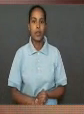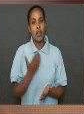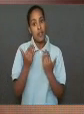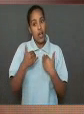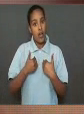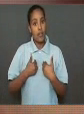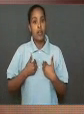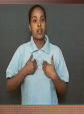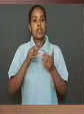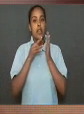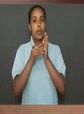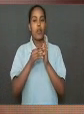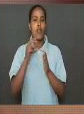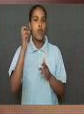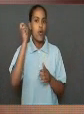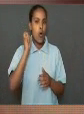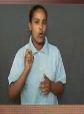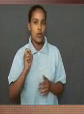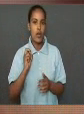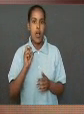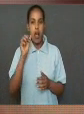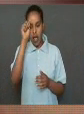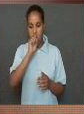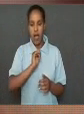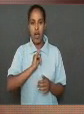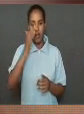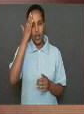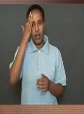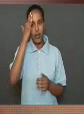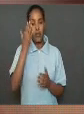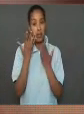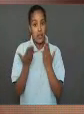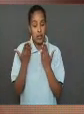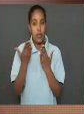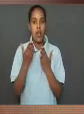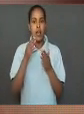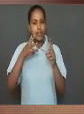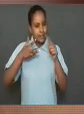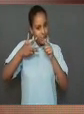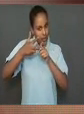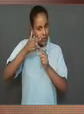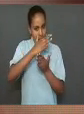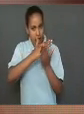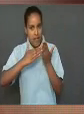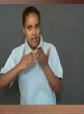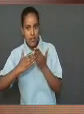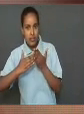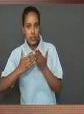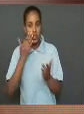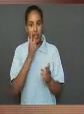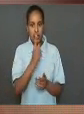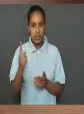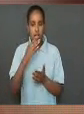If I have a sample of gold, I know that even if I cut it in half,